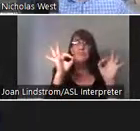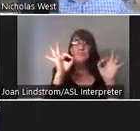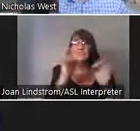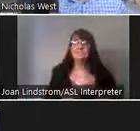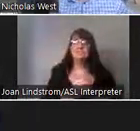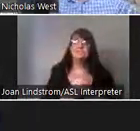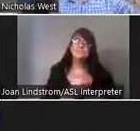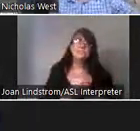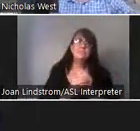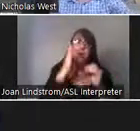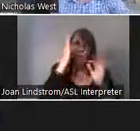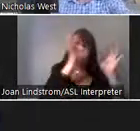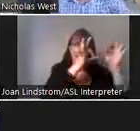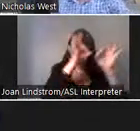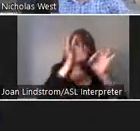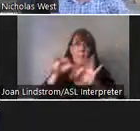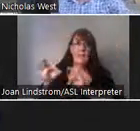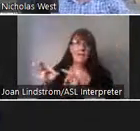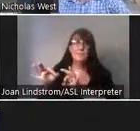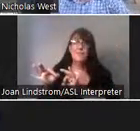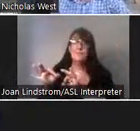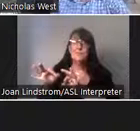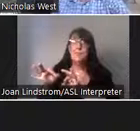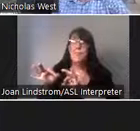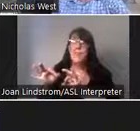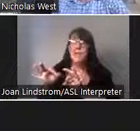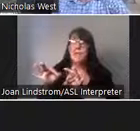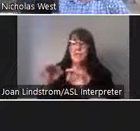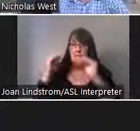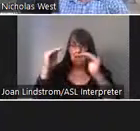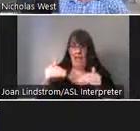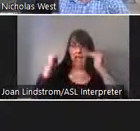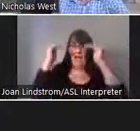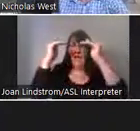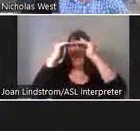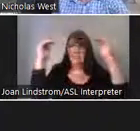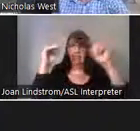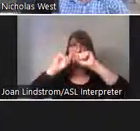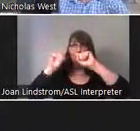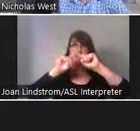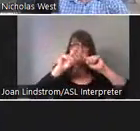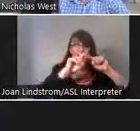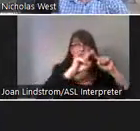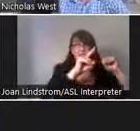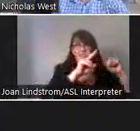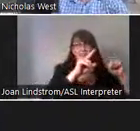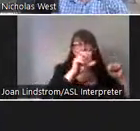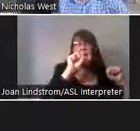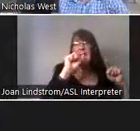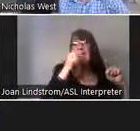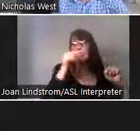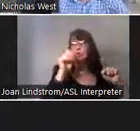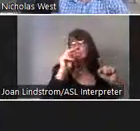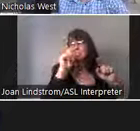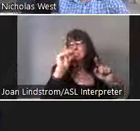that will walk us through at a very high level some of the different acquisition policies, some of the things